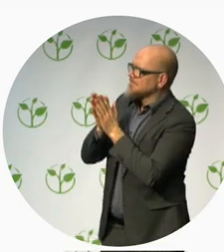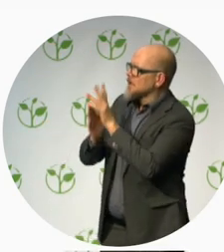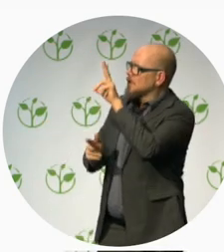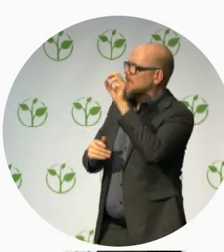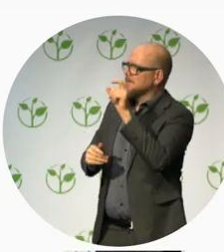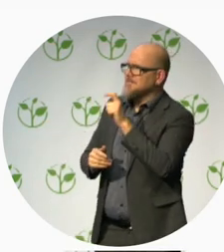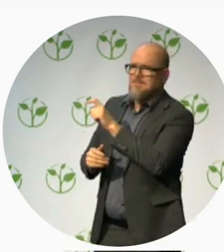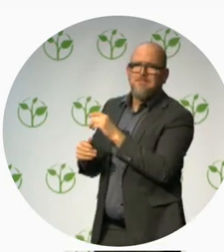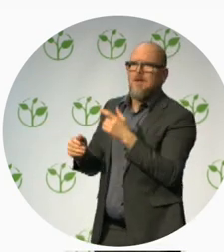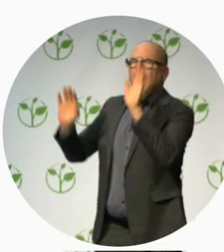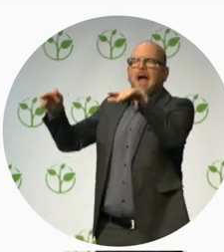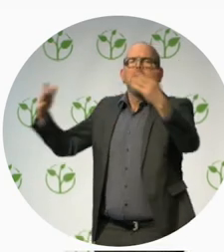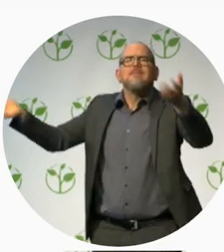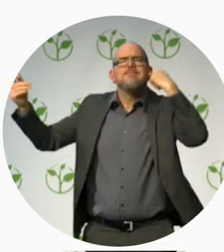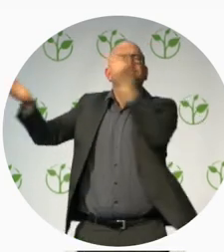come on.